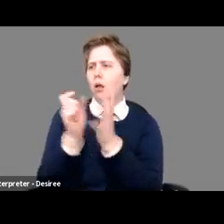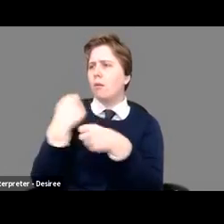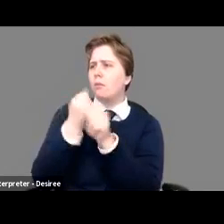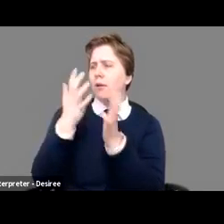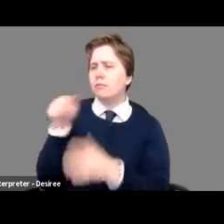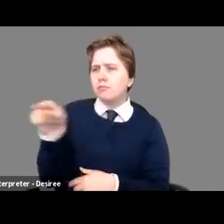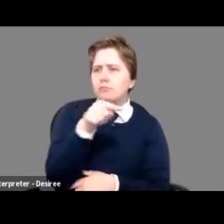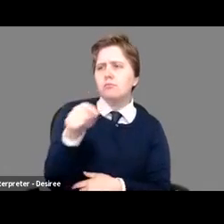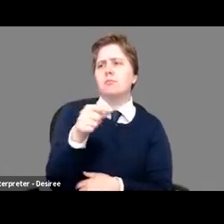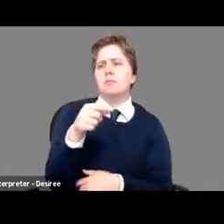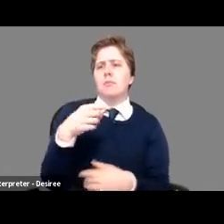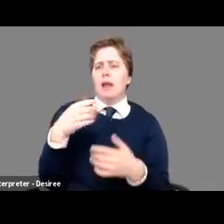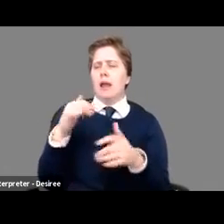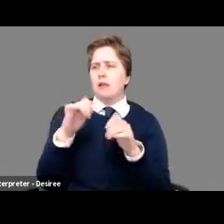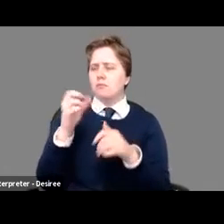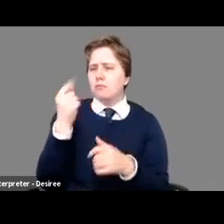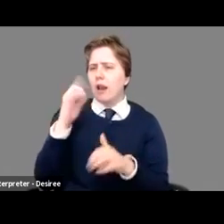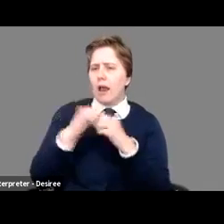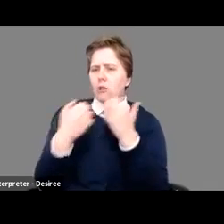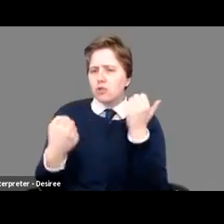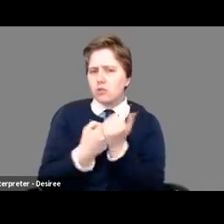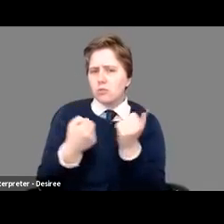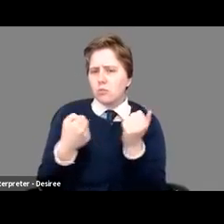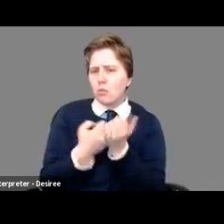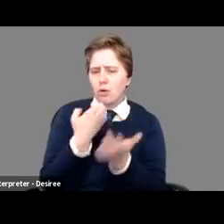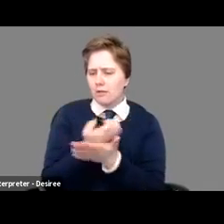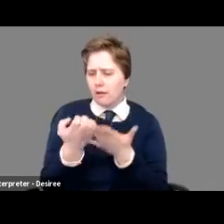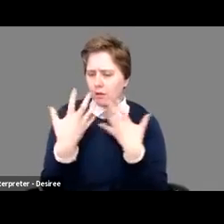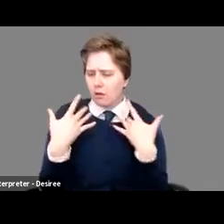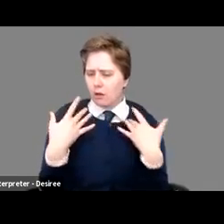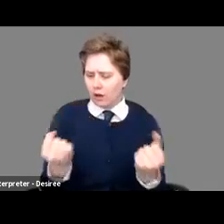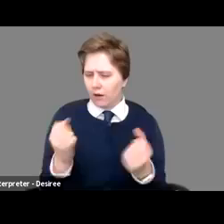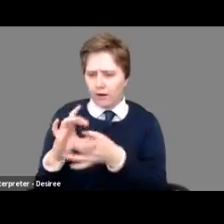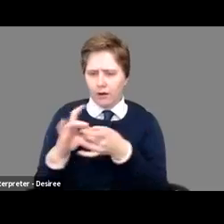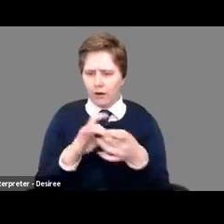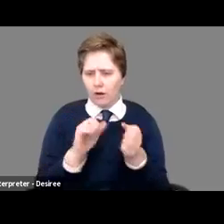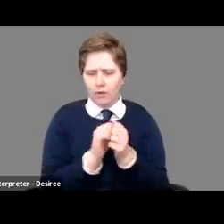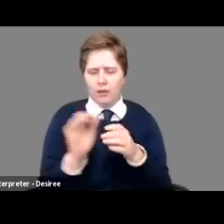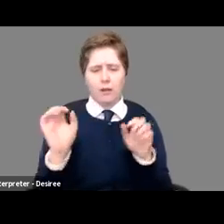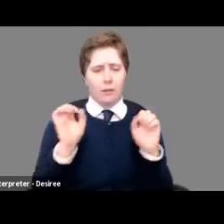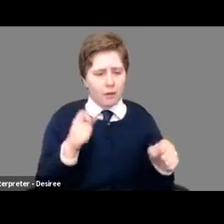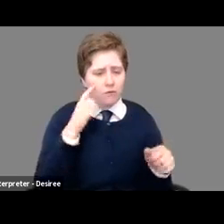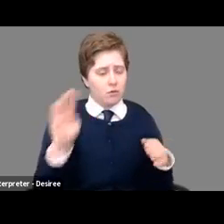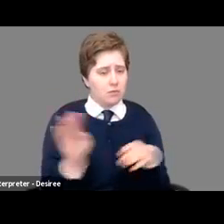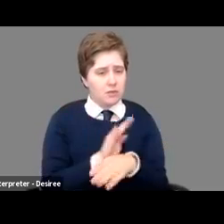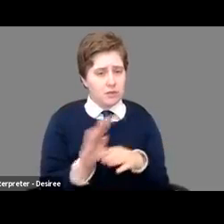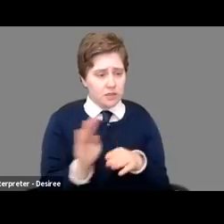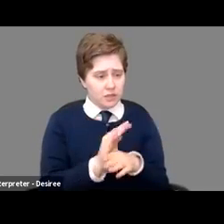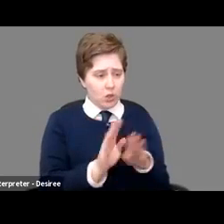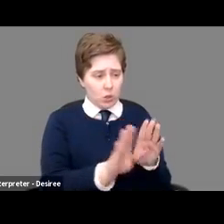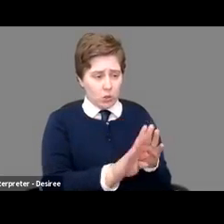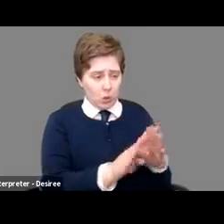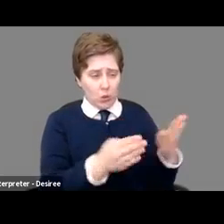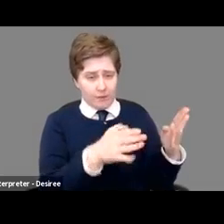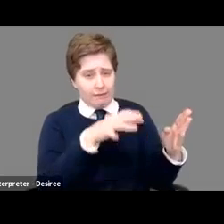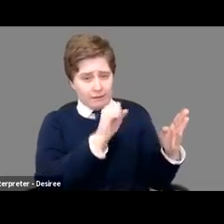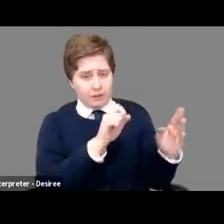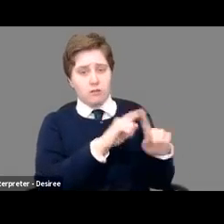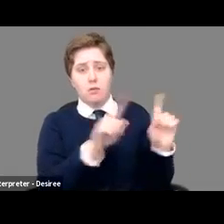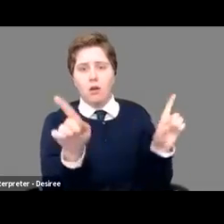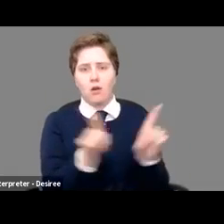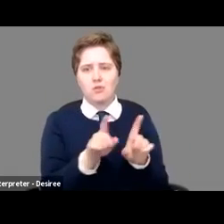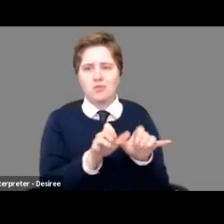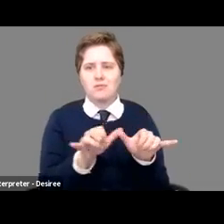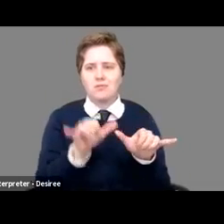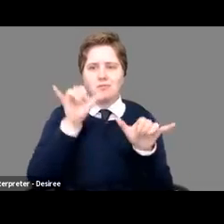support economic recovery as it relates to the ability for businesses to not only reopen, but to remain viable